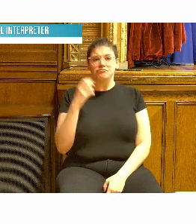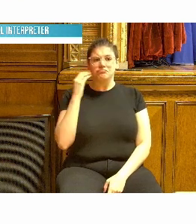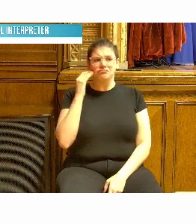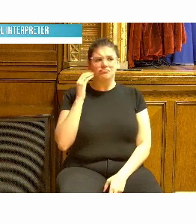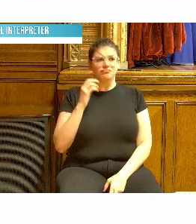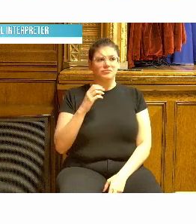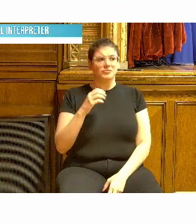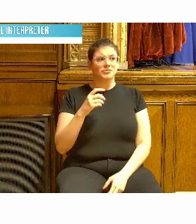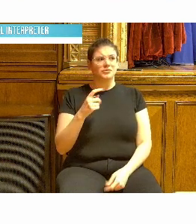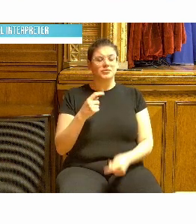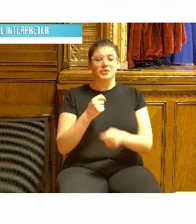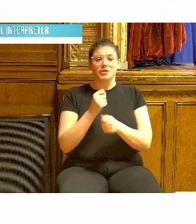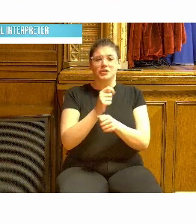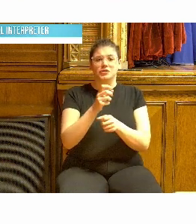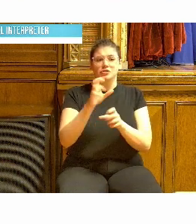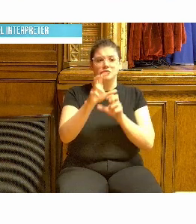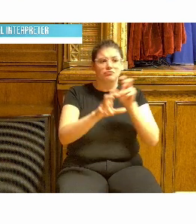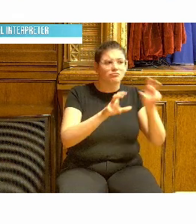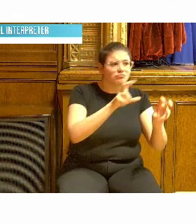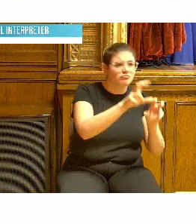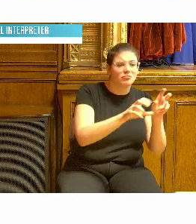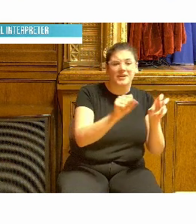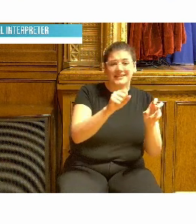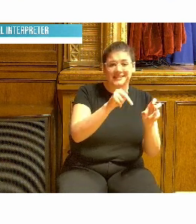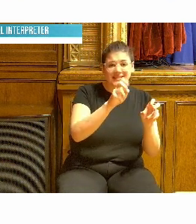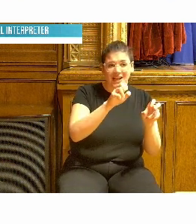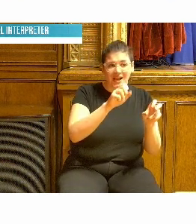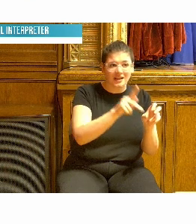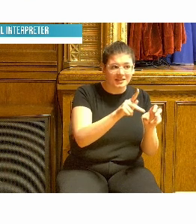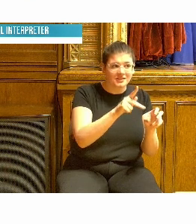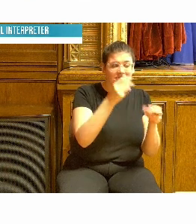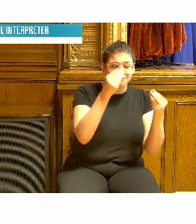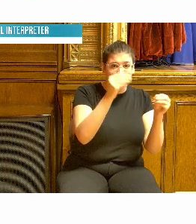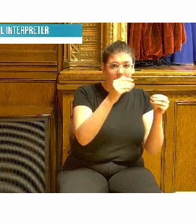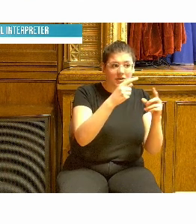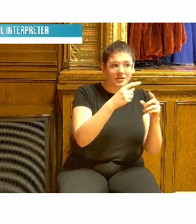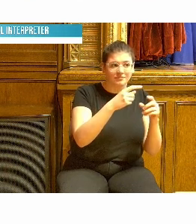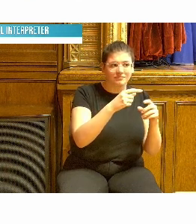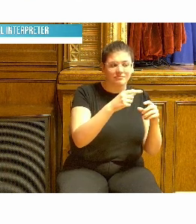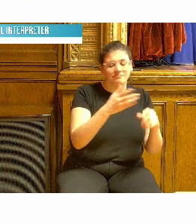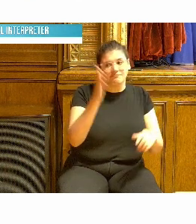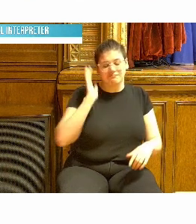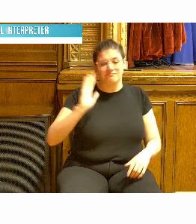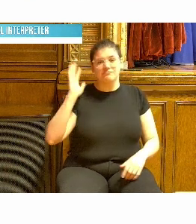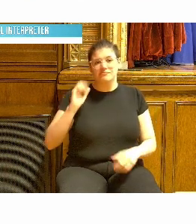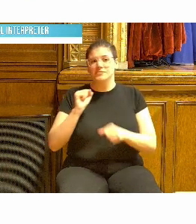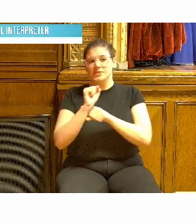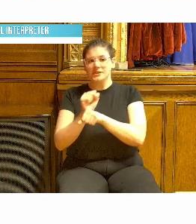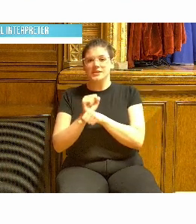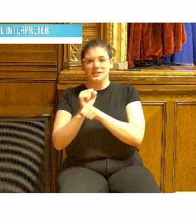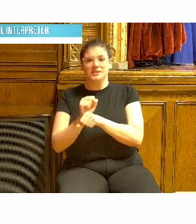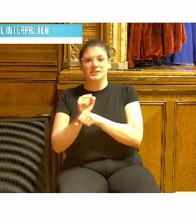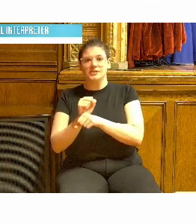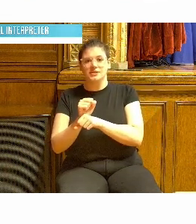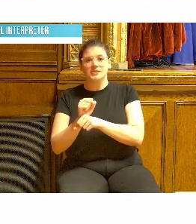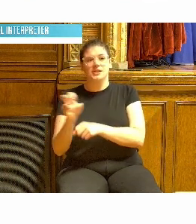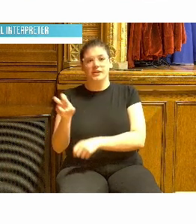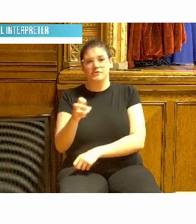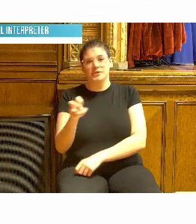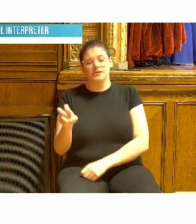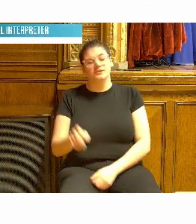was where they traded slaves. This is all, so all this began with slavery, and it built up the wealth of the